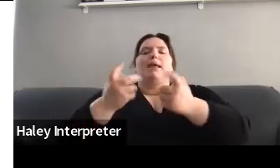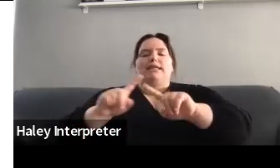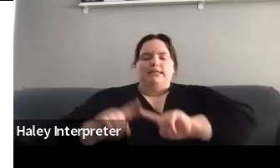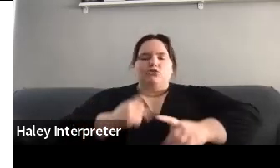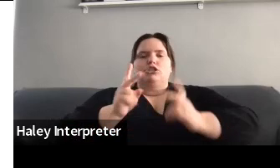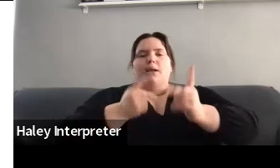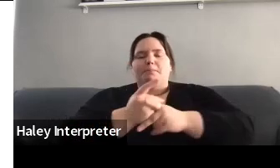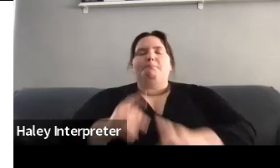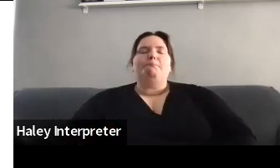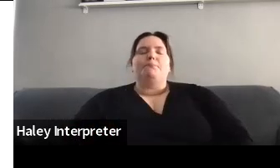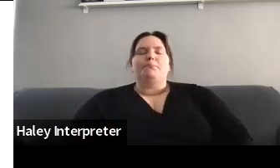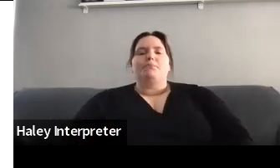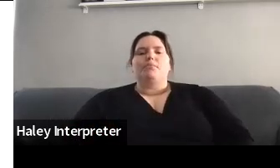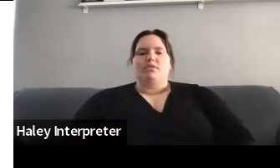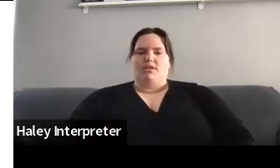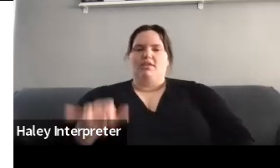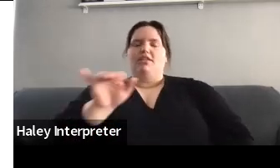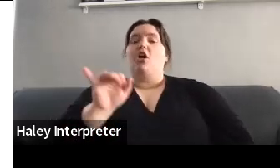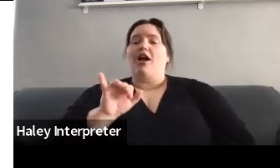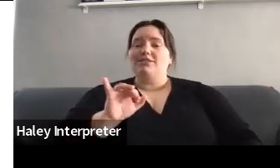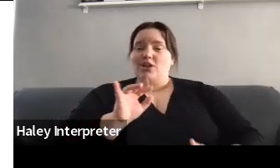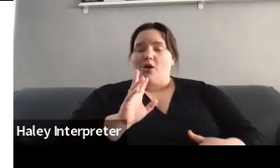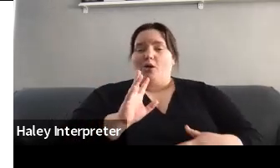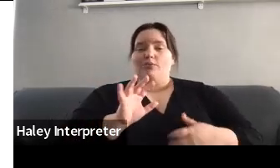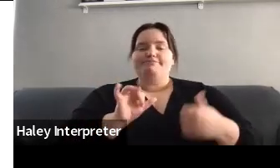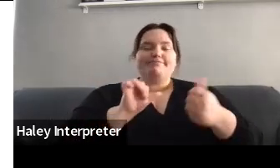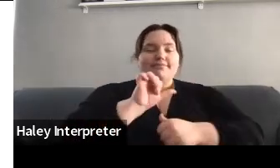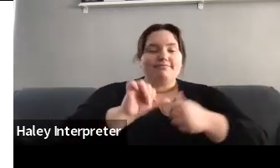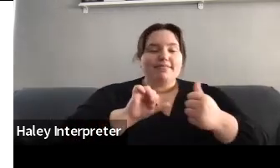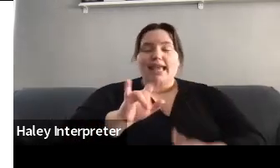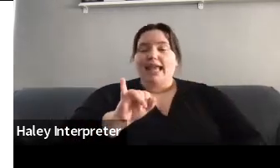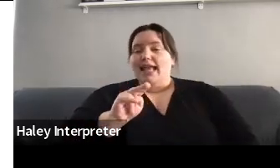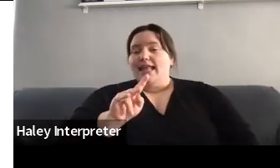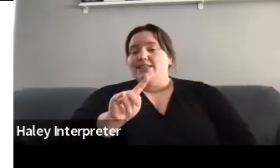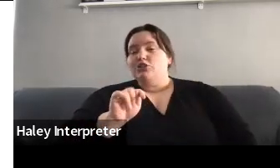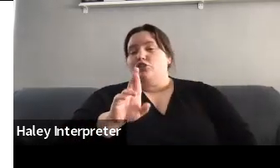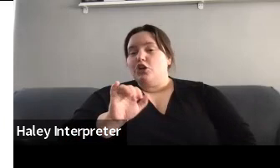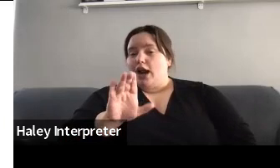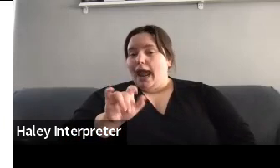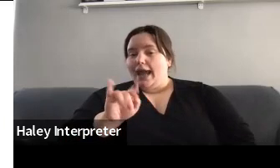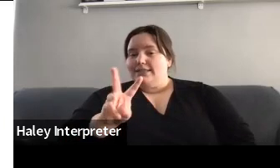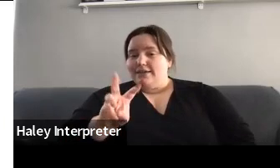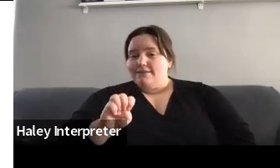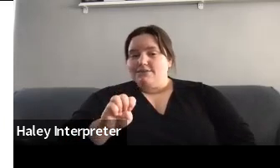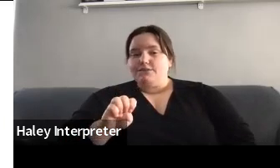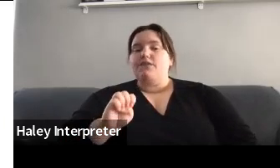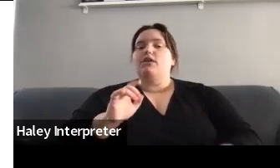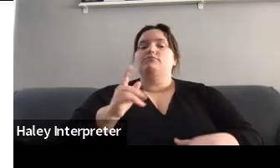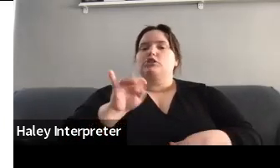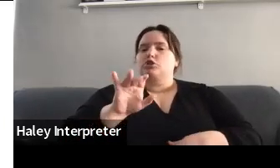There are also interactive dog toys and puzzles for independent play. So there are a variety of these,